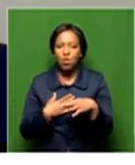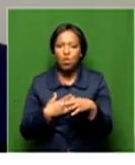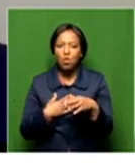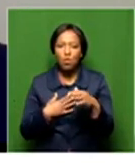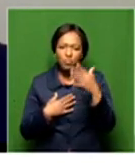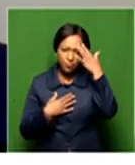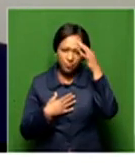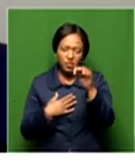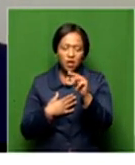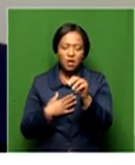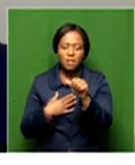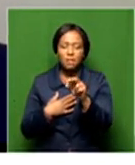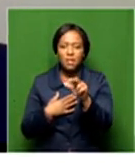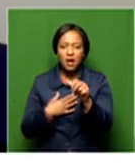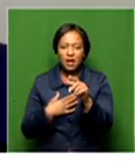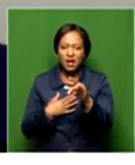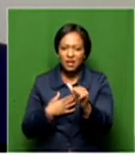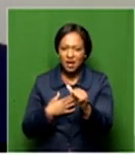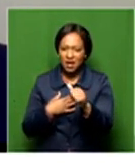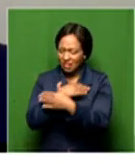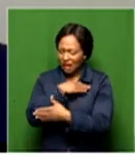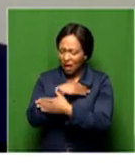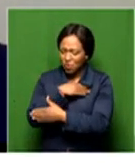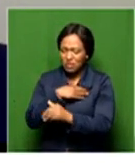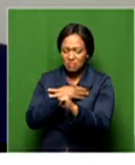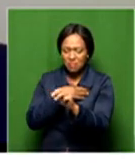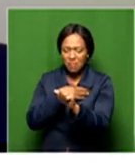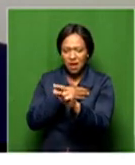Maradia. Do paint a picture of what this country is like.